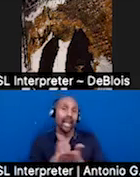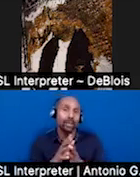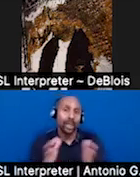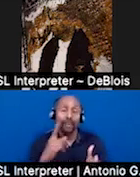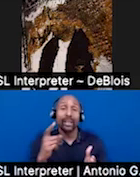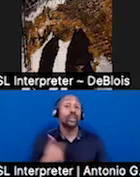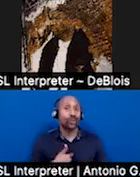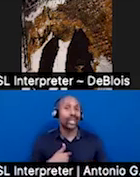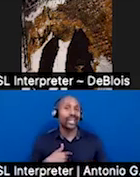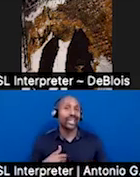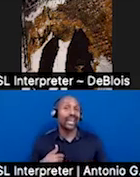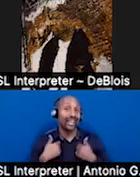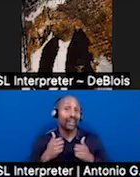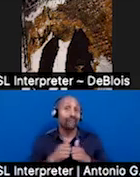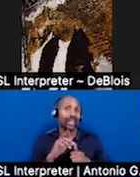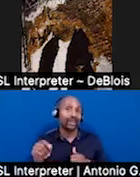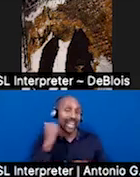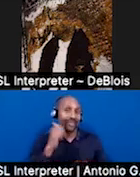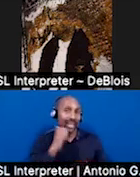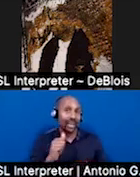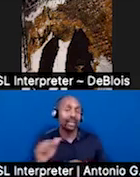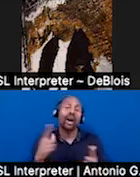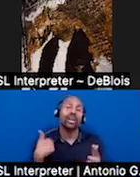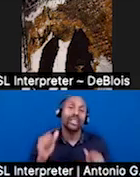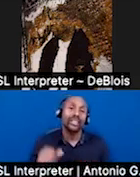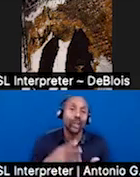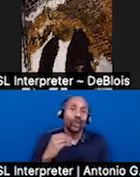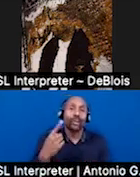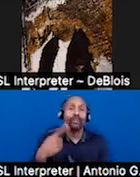day, and we can all learn something from each other.